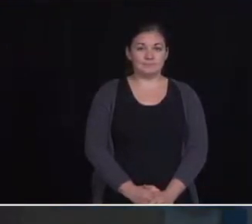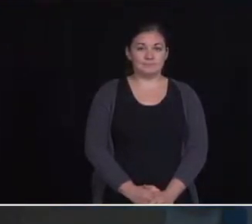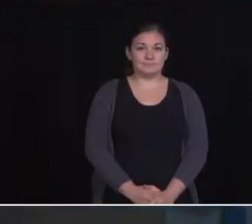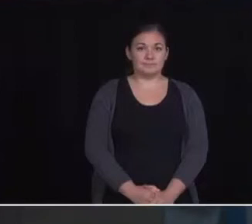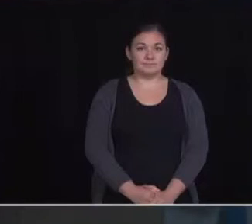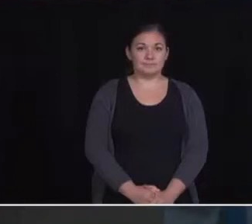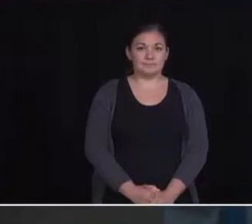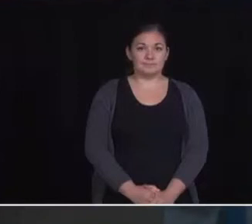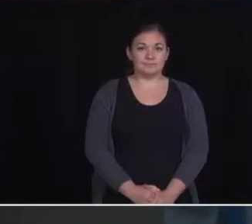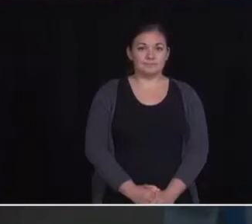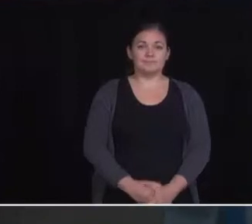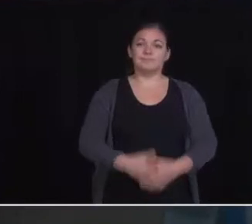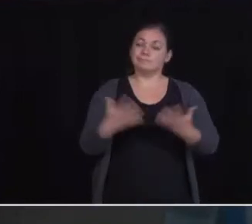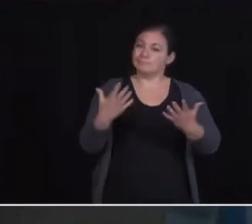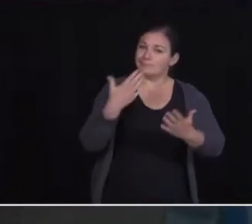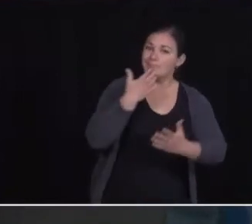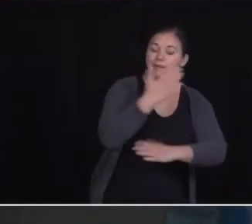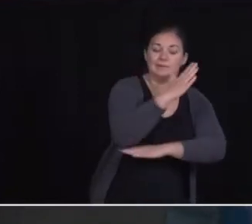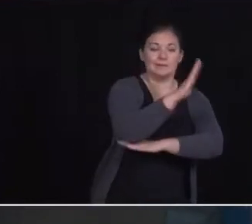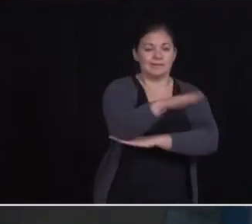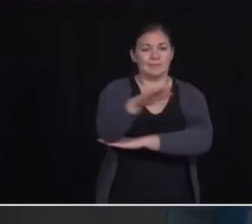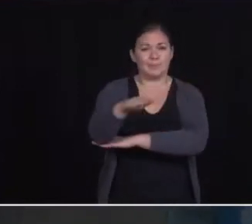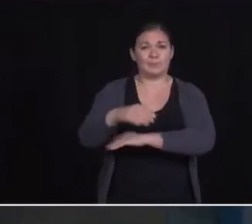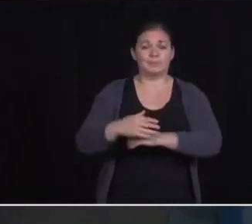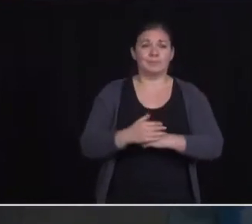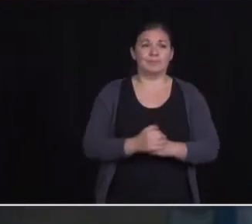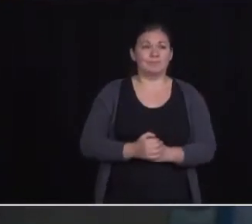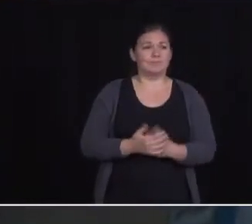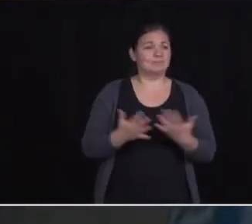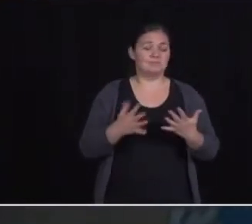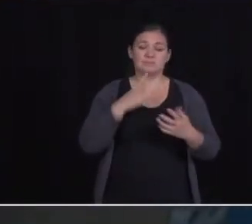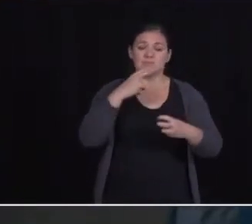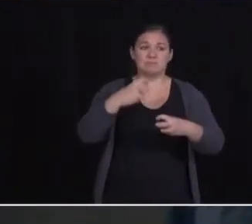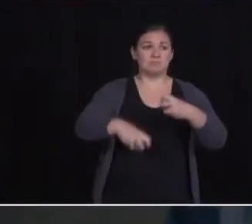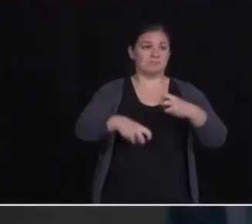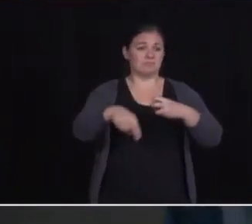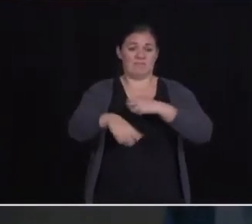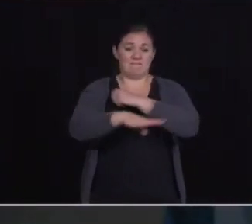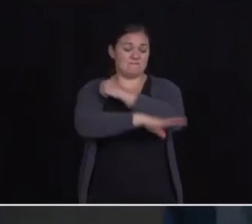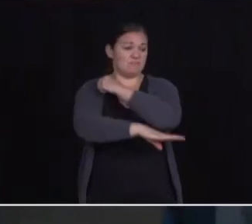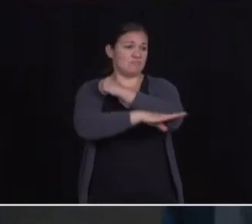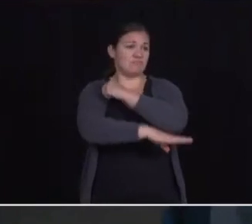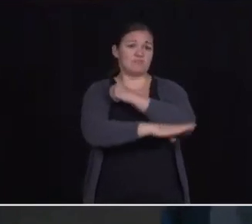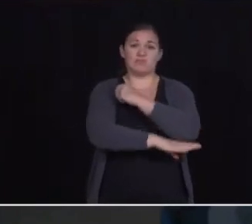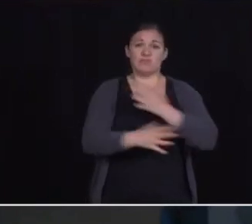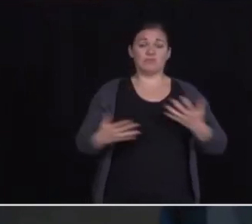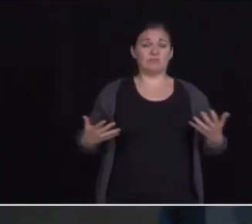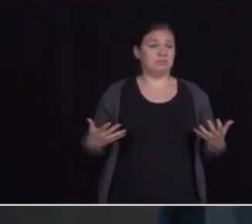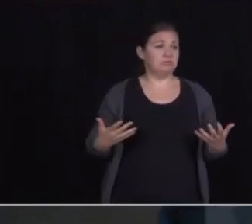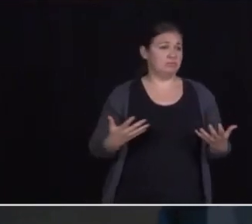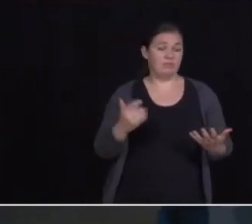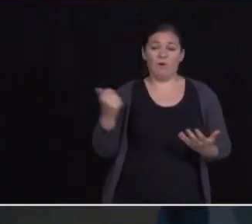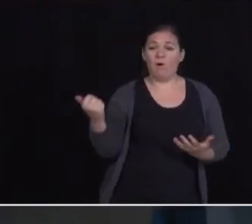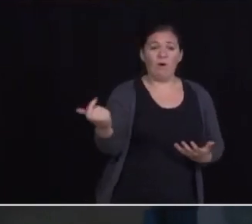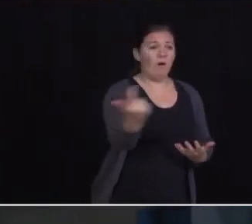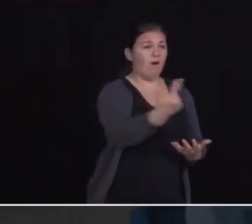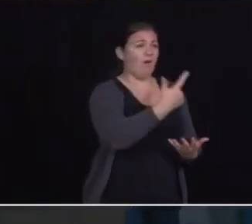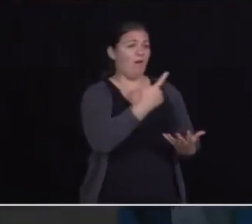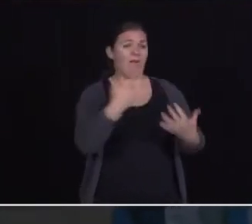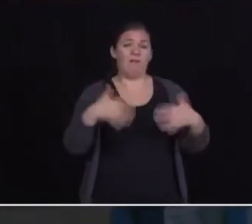Well, good afternoon. It's been a difficult start this fall. It's been tough on all of us. And